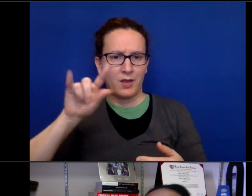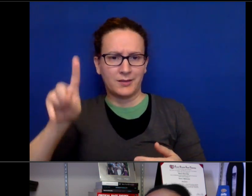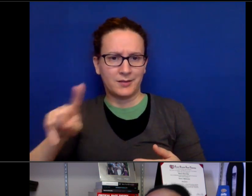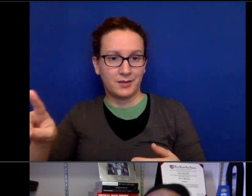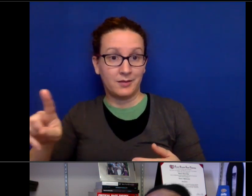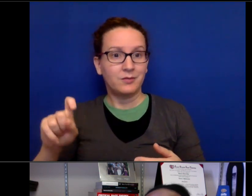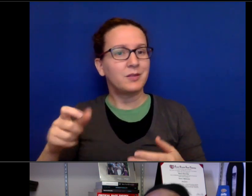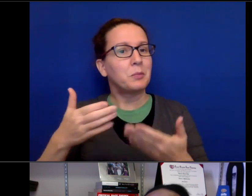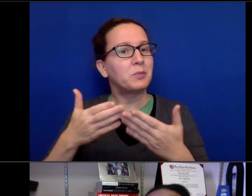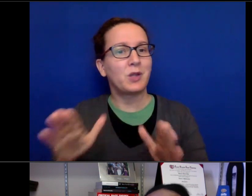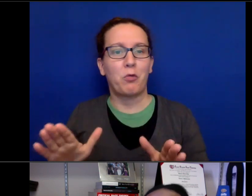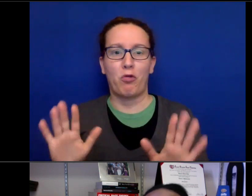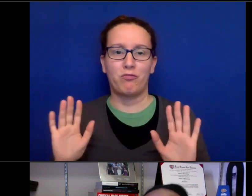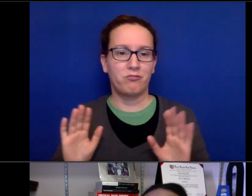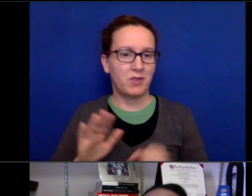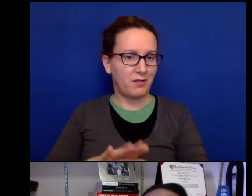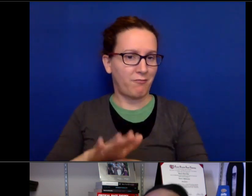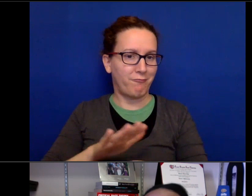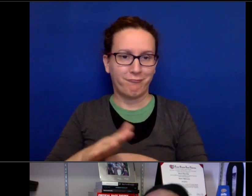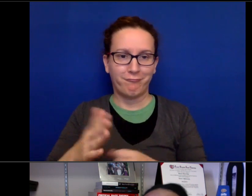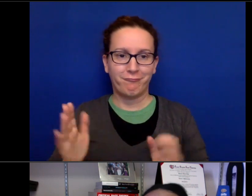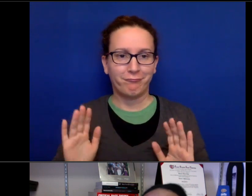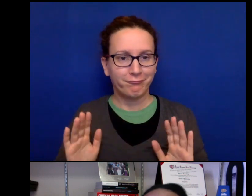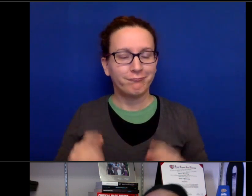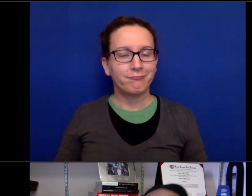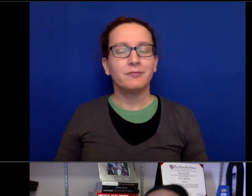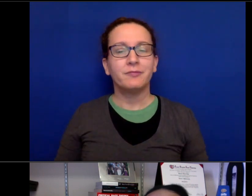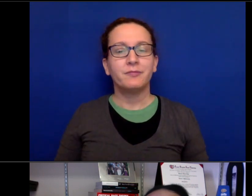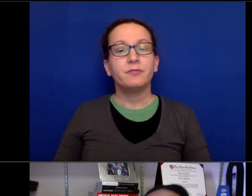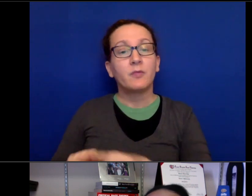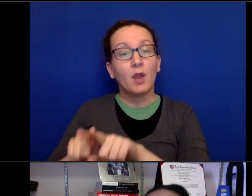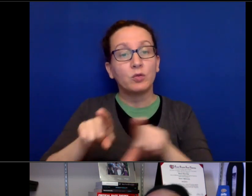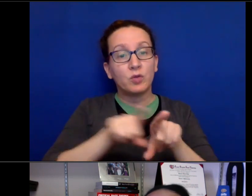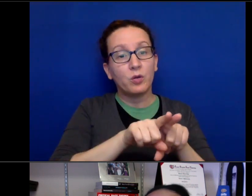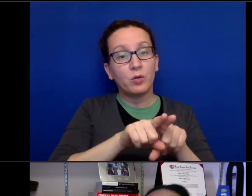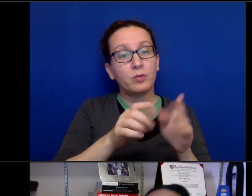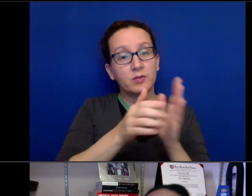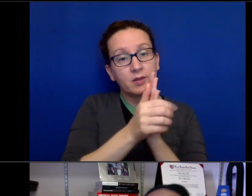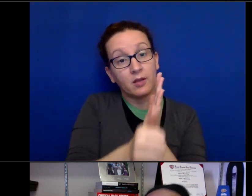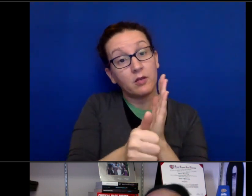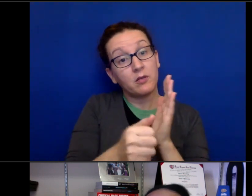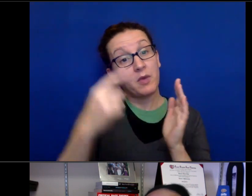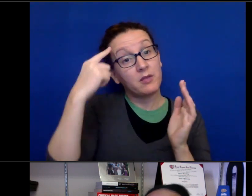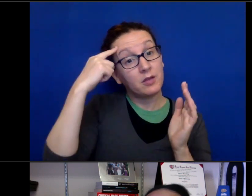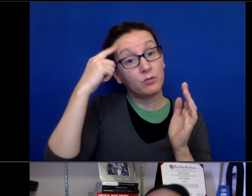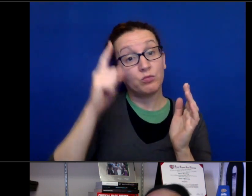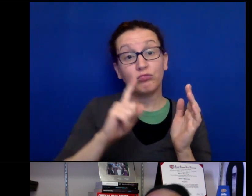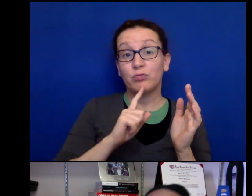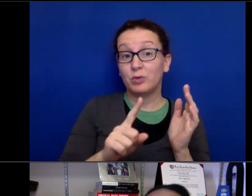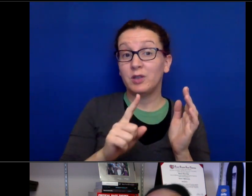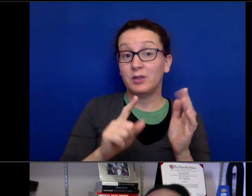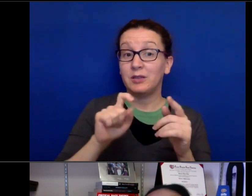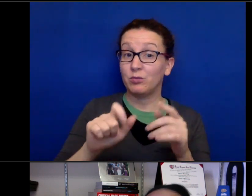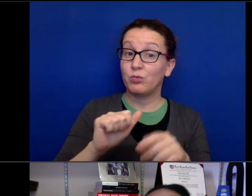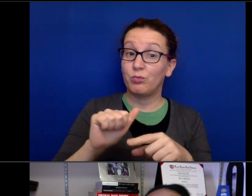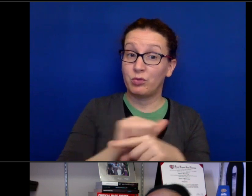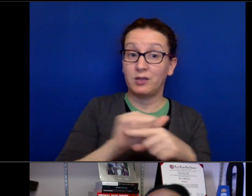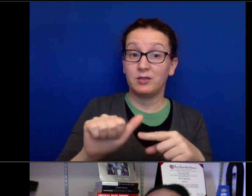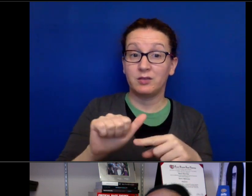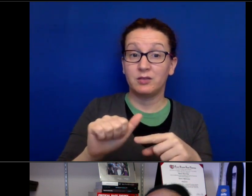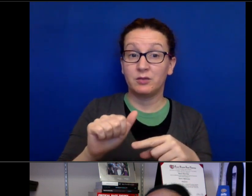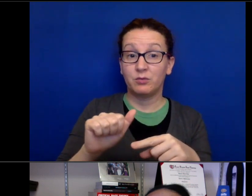generalization. So that's also a skill that I think that really takes practice. It takes practice